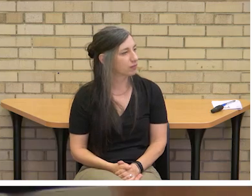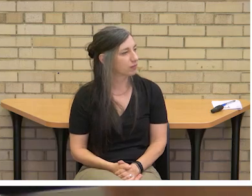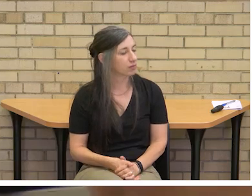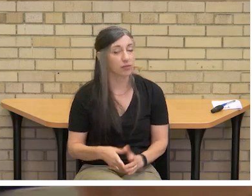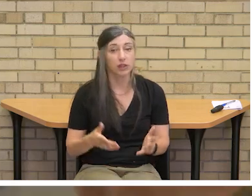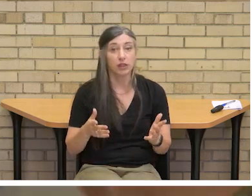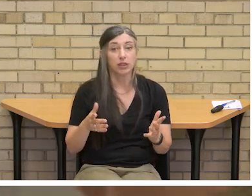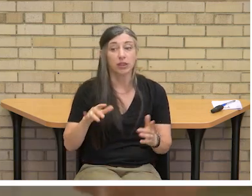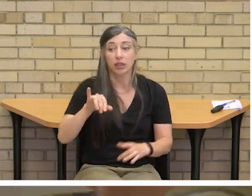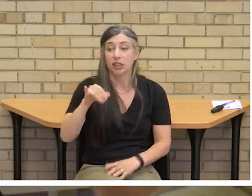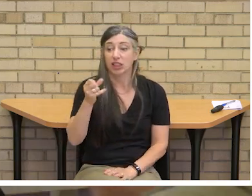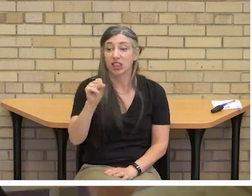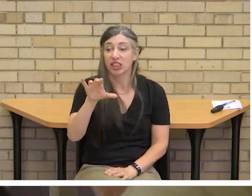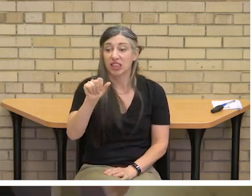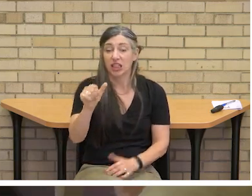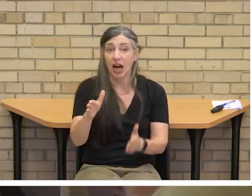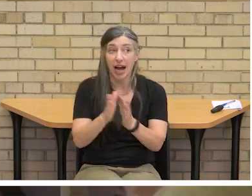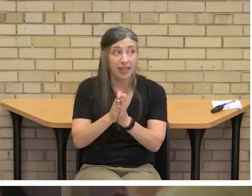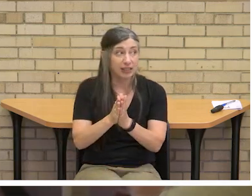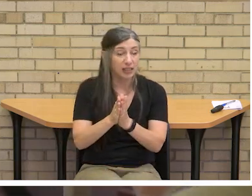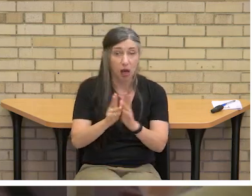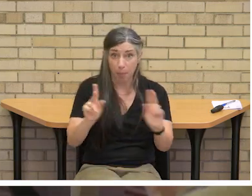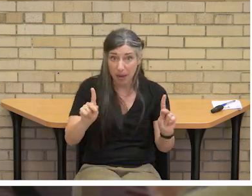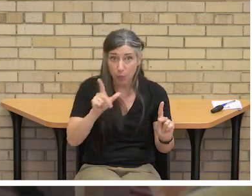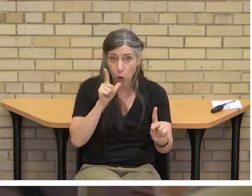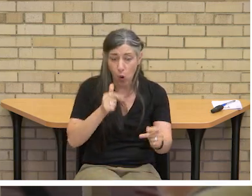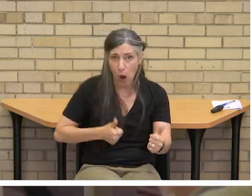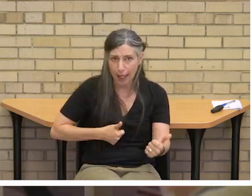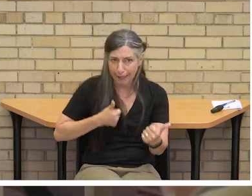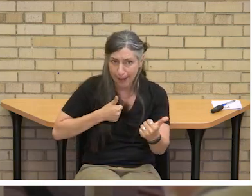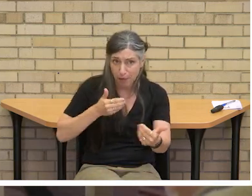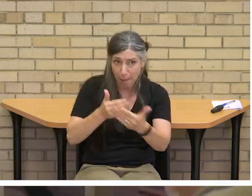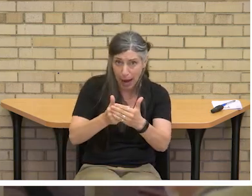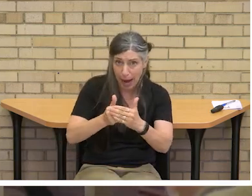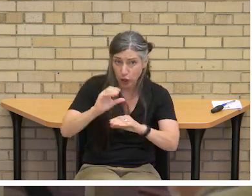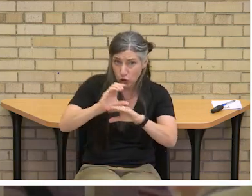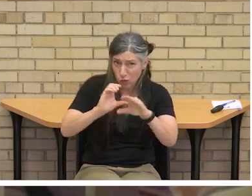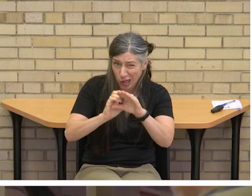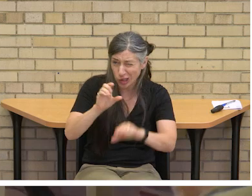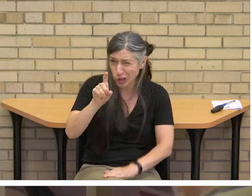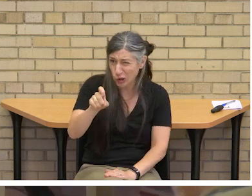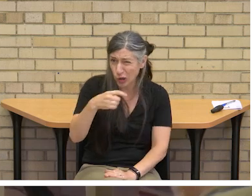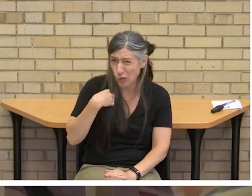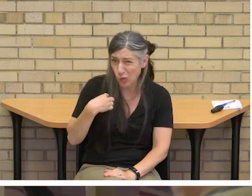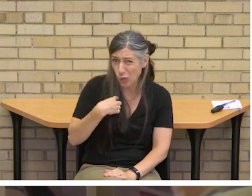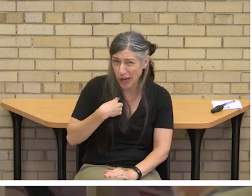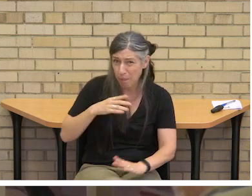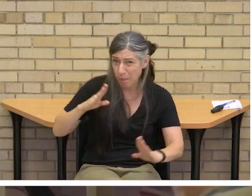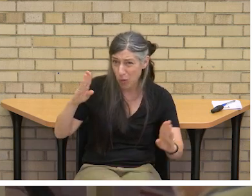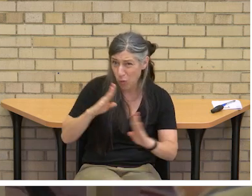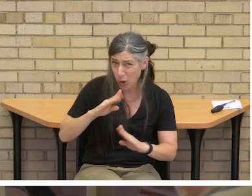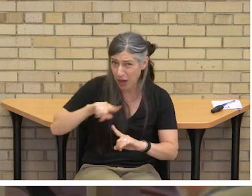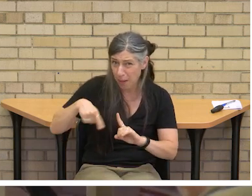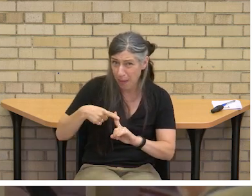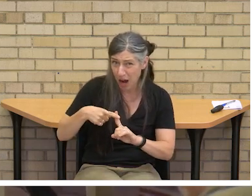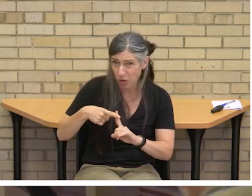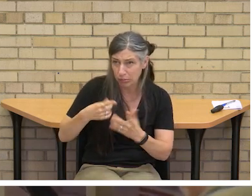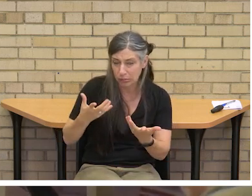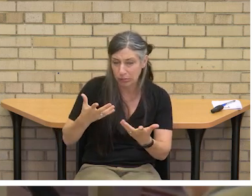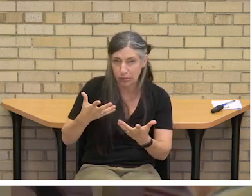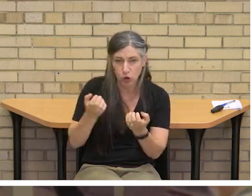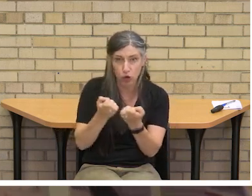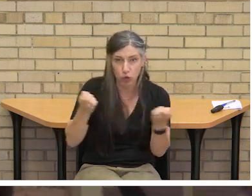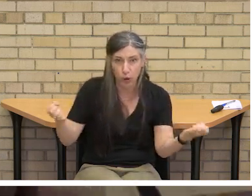Jessica on Zoom wants to know if folks who live near construction should be concerned with their homes being so close to cranes and